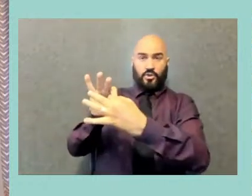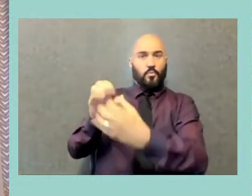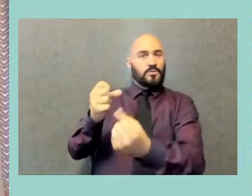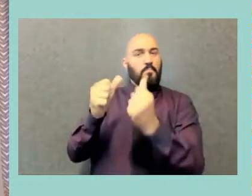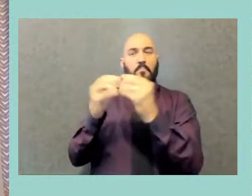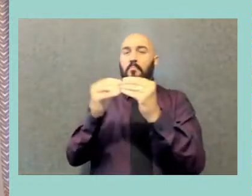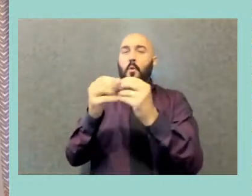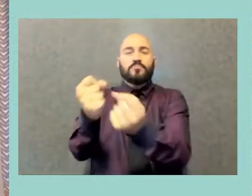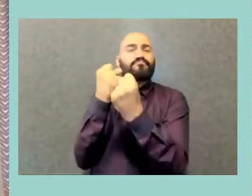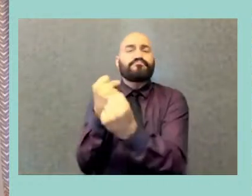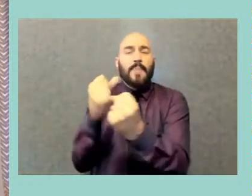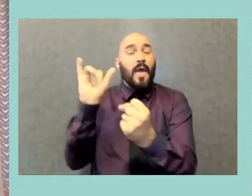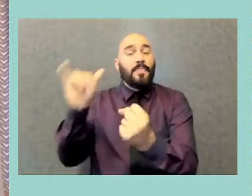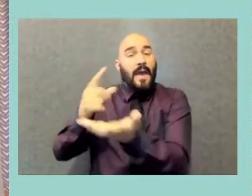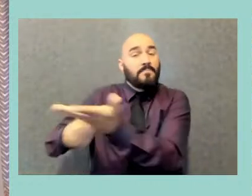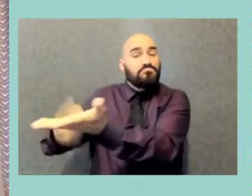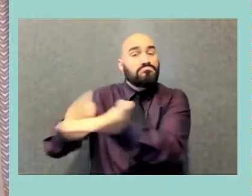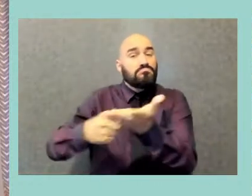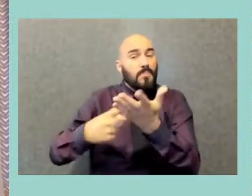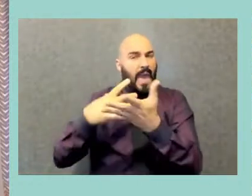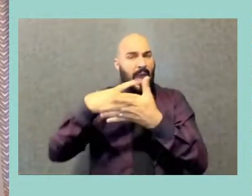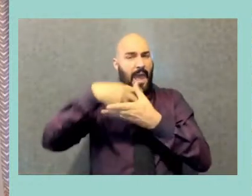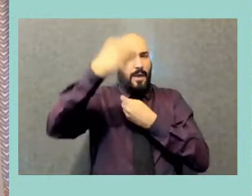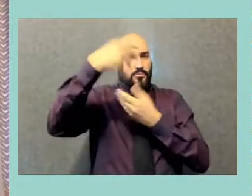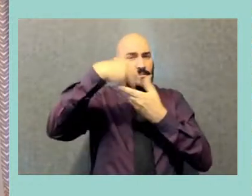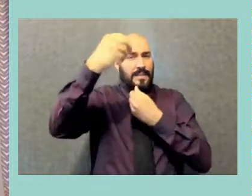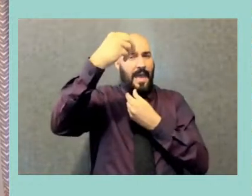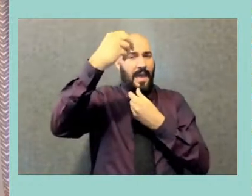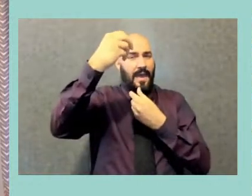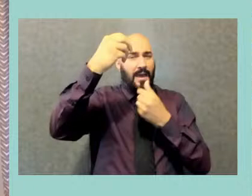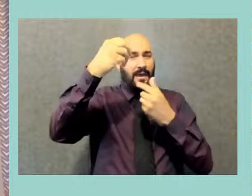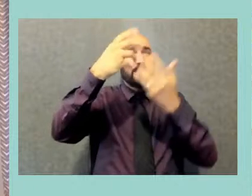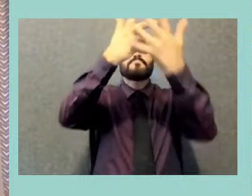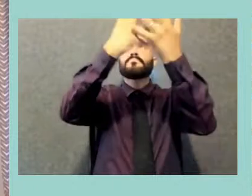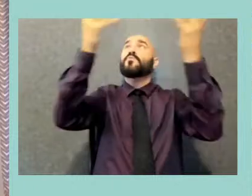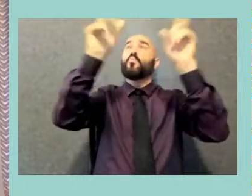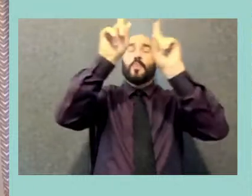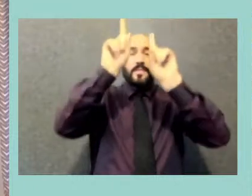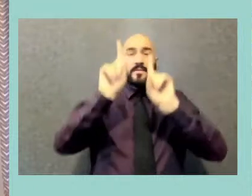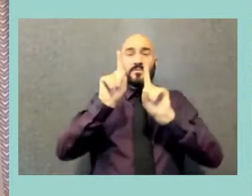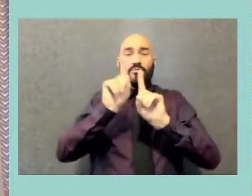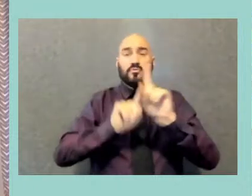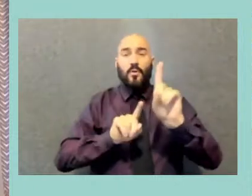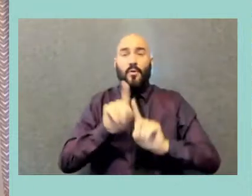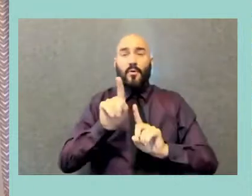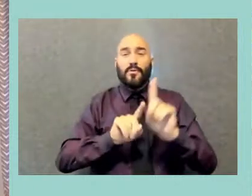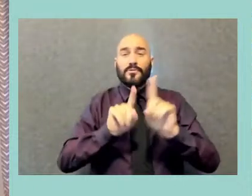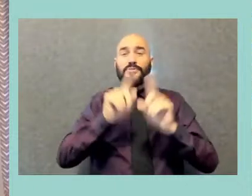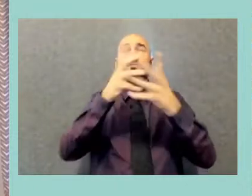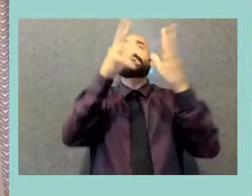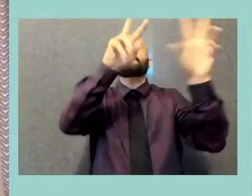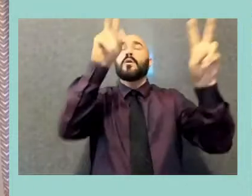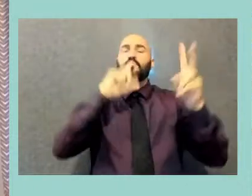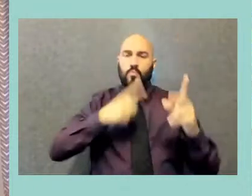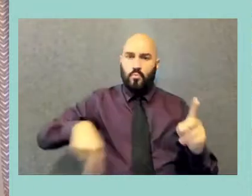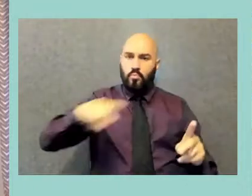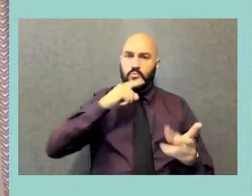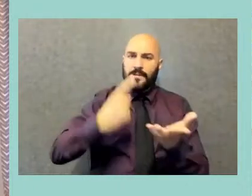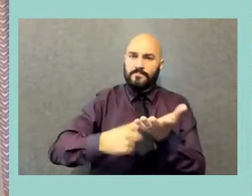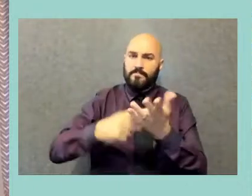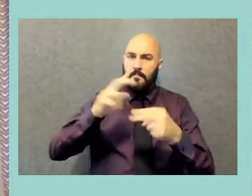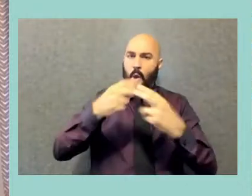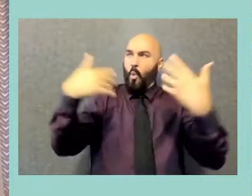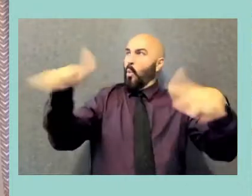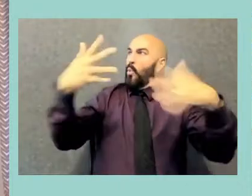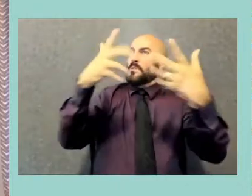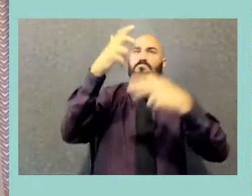about the wideness of the universe and about our nevertheless significant place within it.